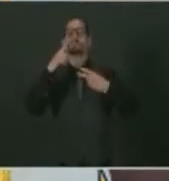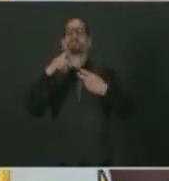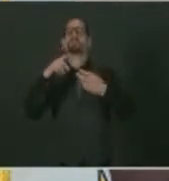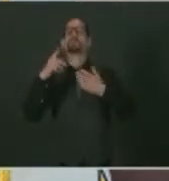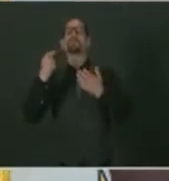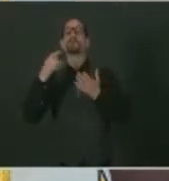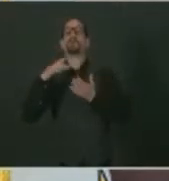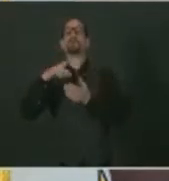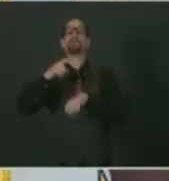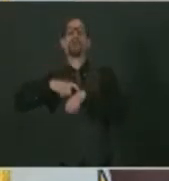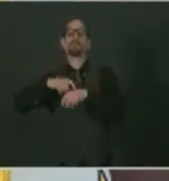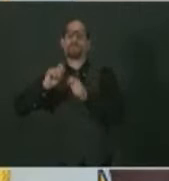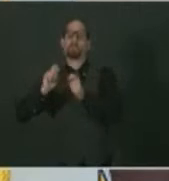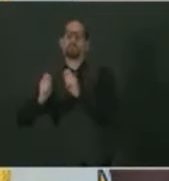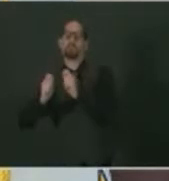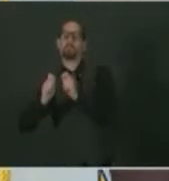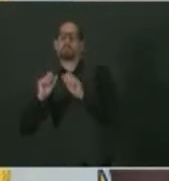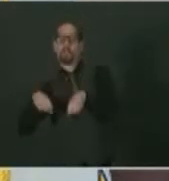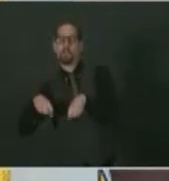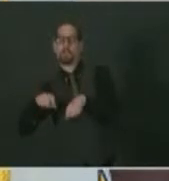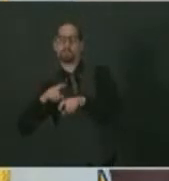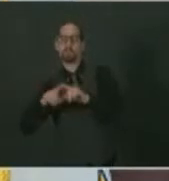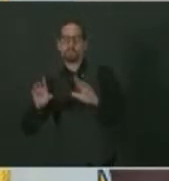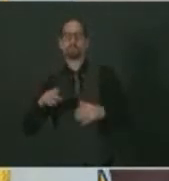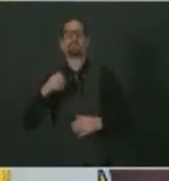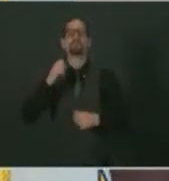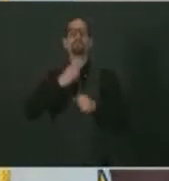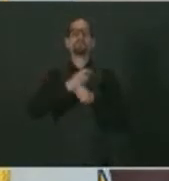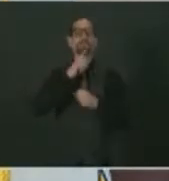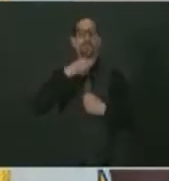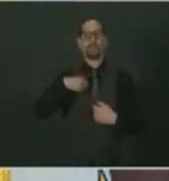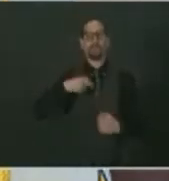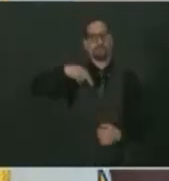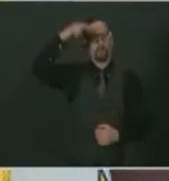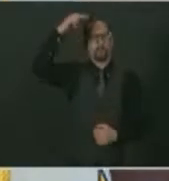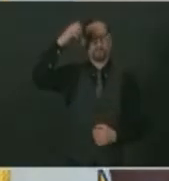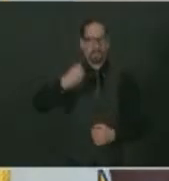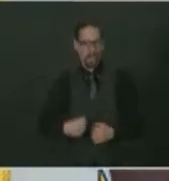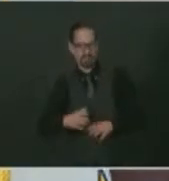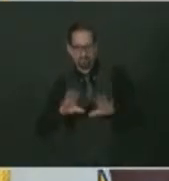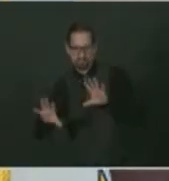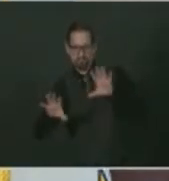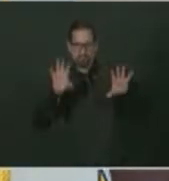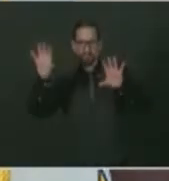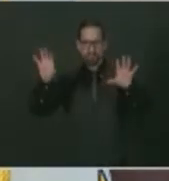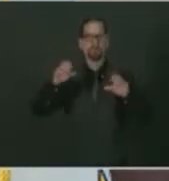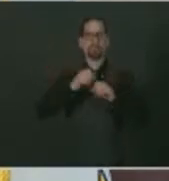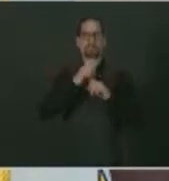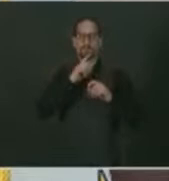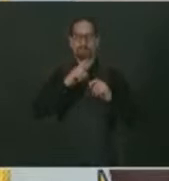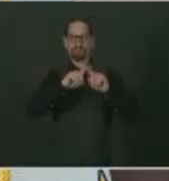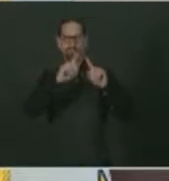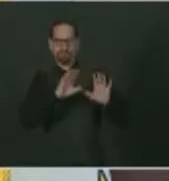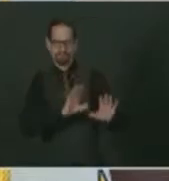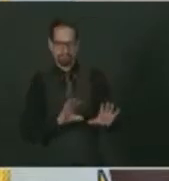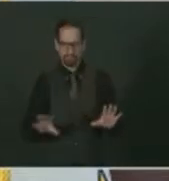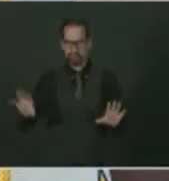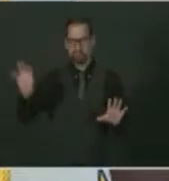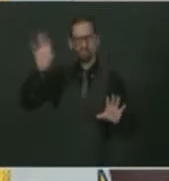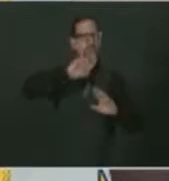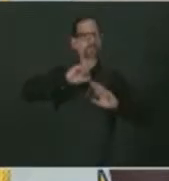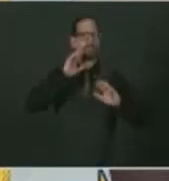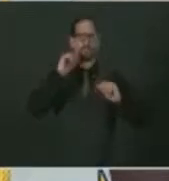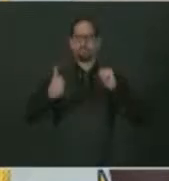Woonsocket. Some people may not be sure if they've already signed up for the vaccine interest notification list. We're going to